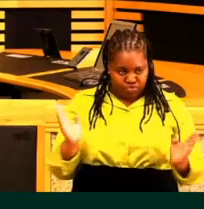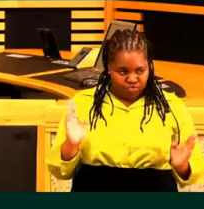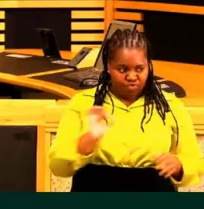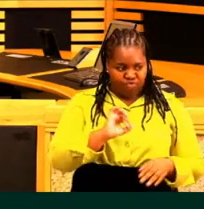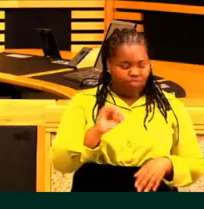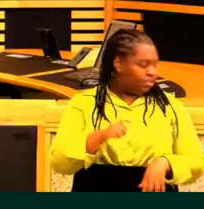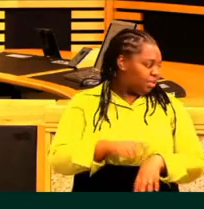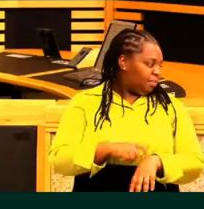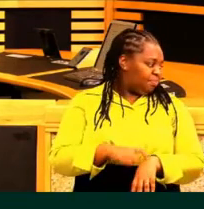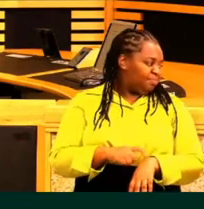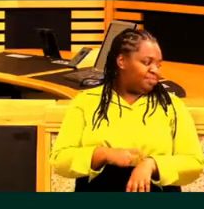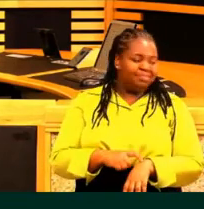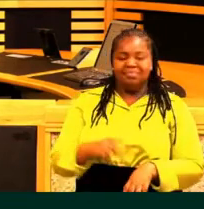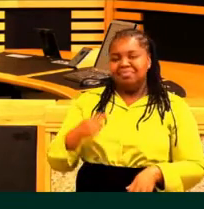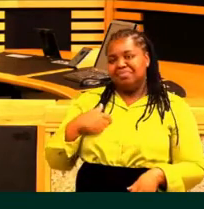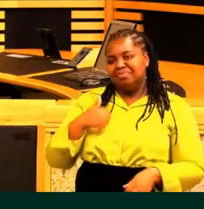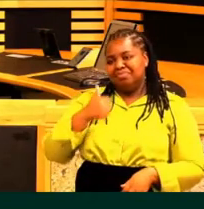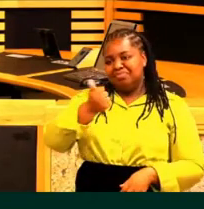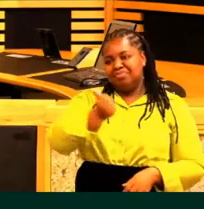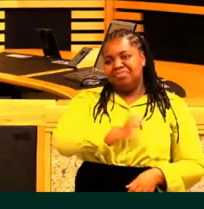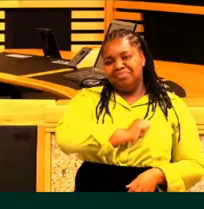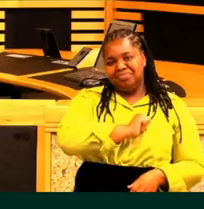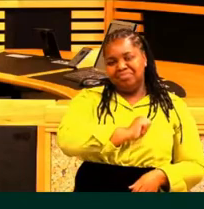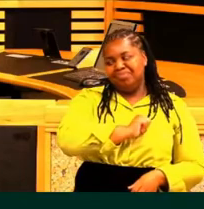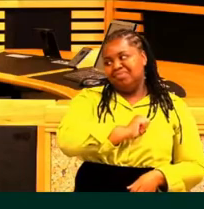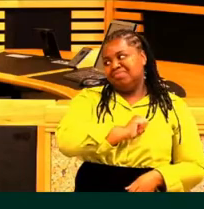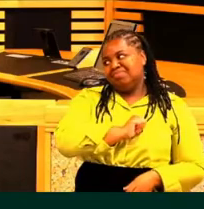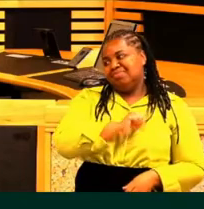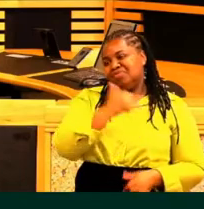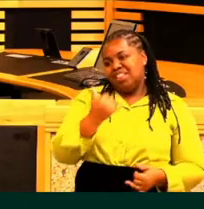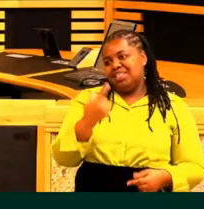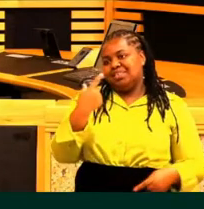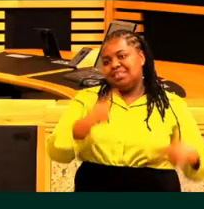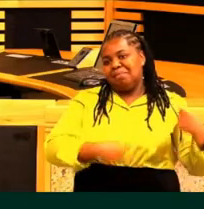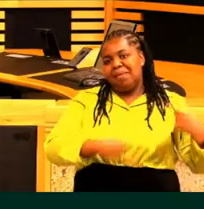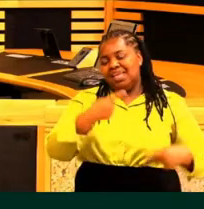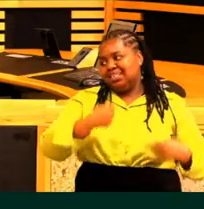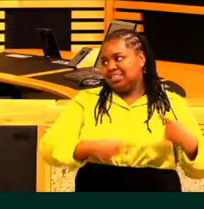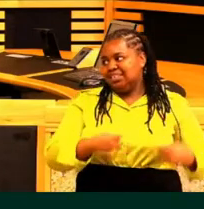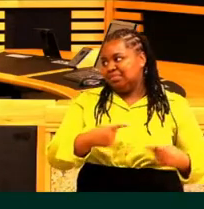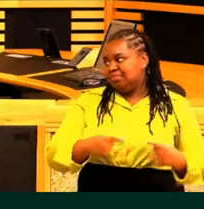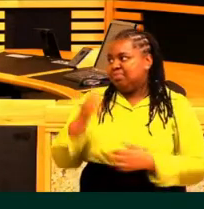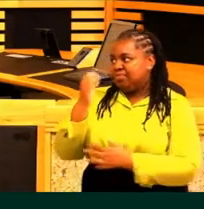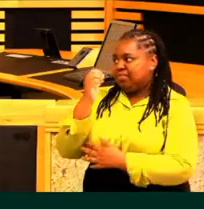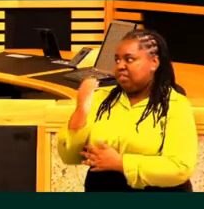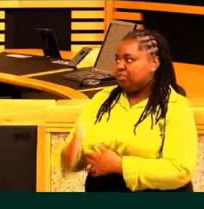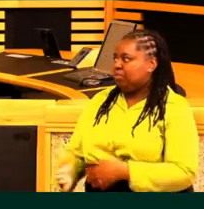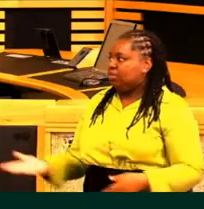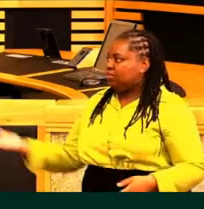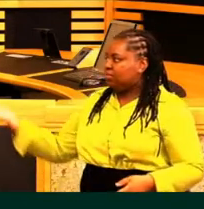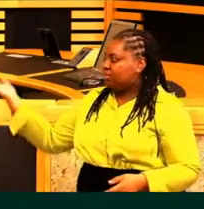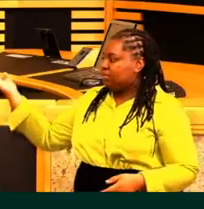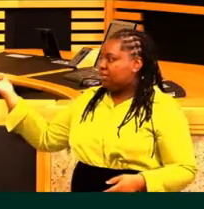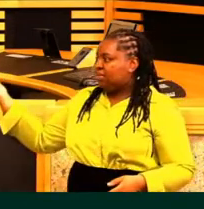your time and I wish you the best of luck in this debate honorable speaker